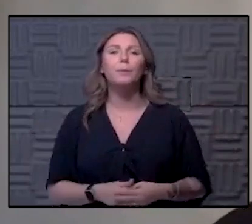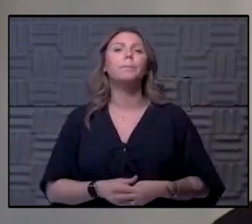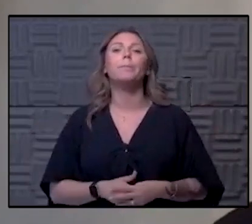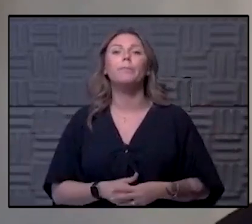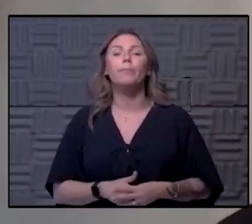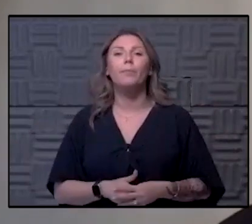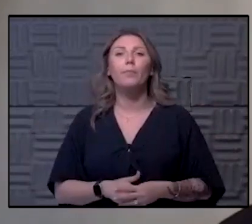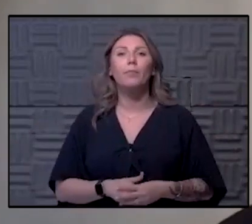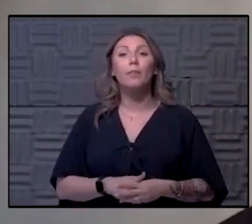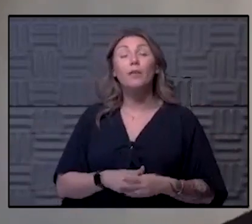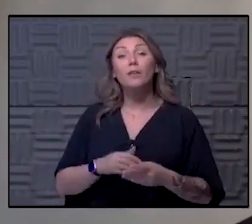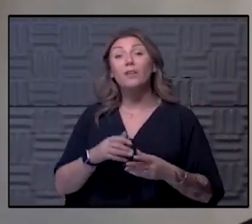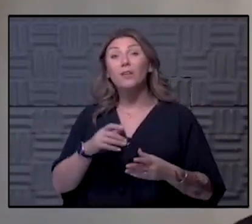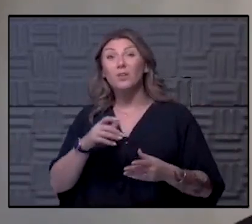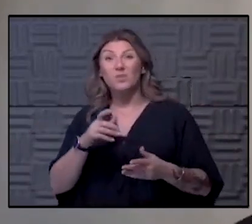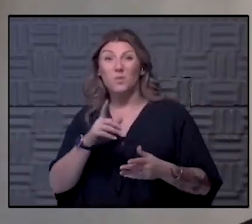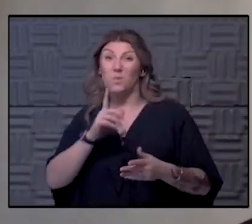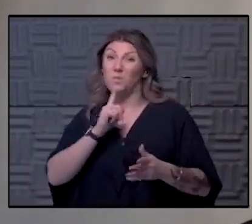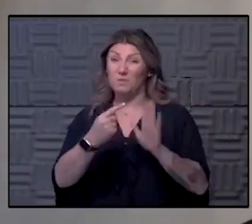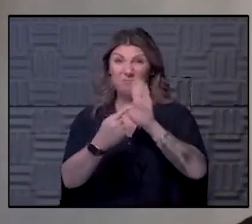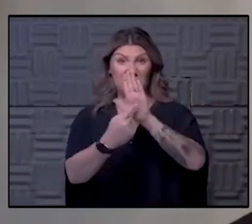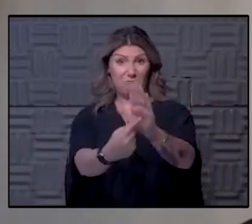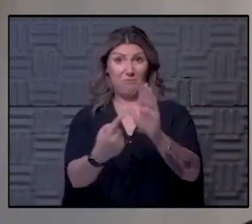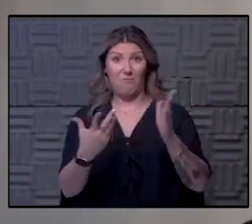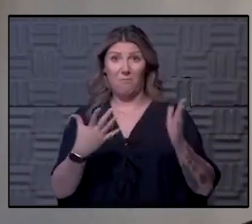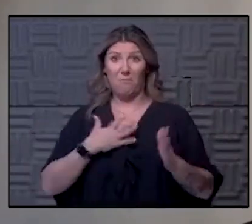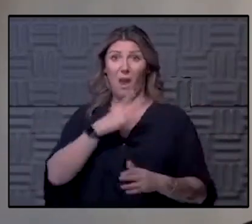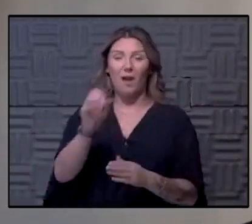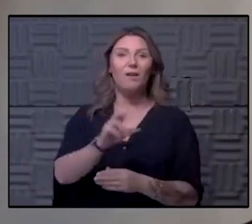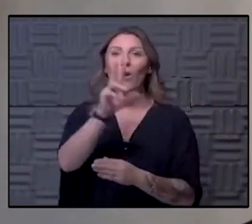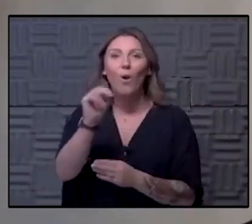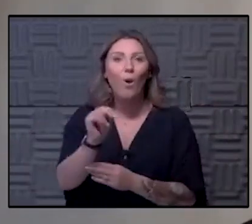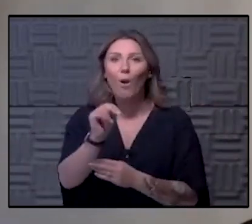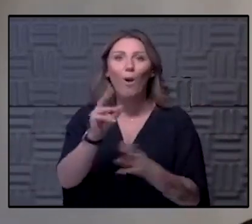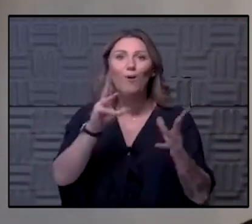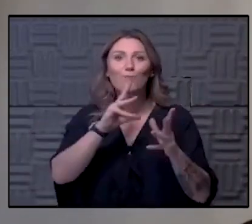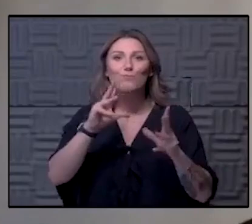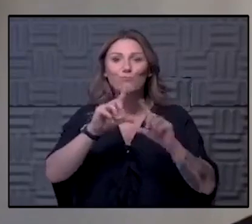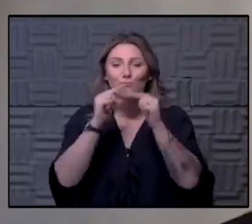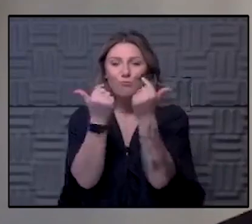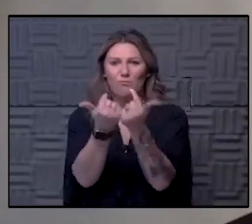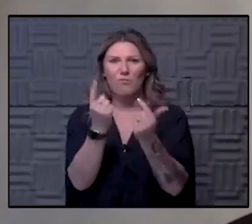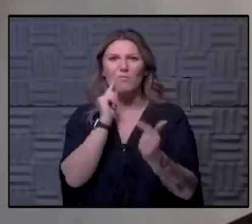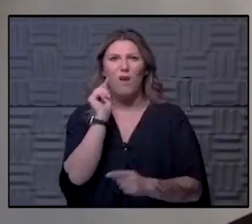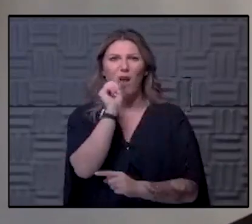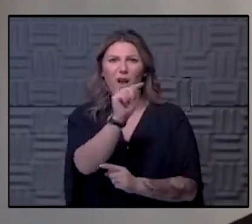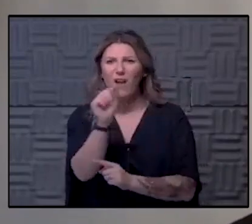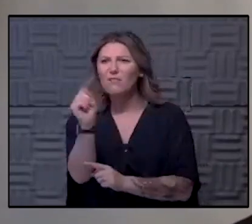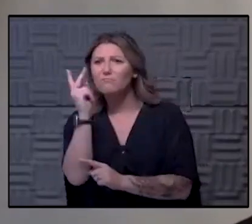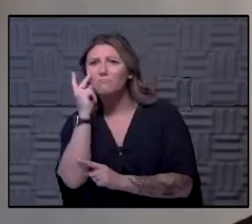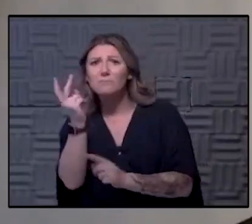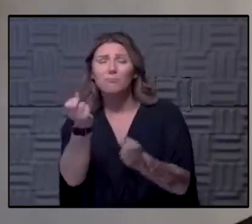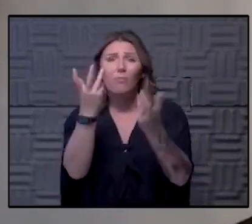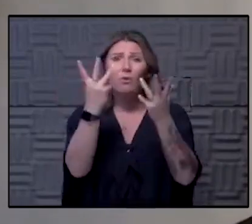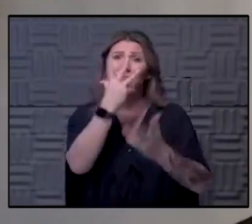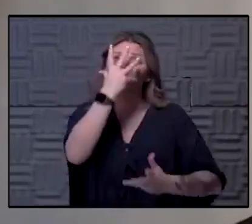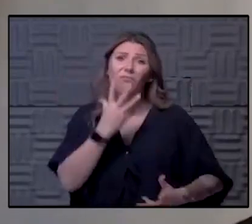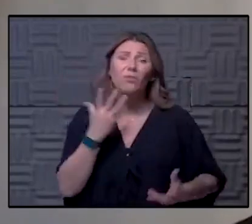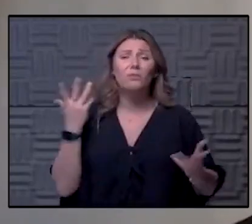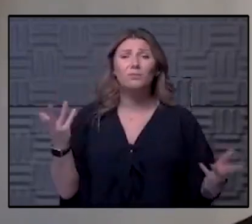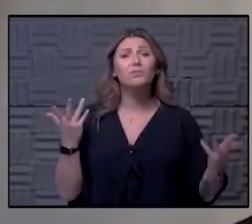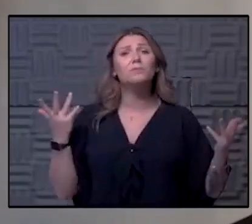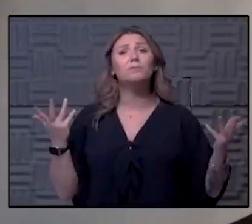that has been evident, at least in my own circle, that I have seen unfortunately,